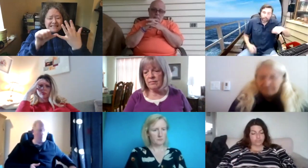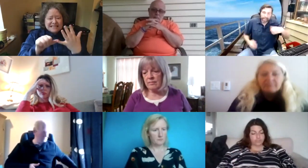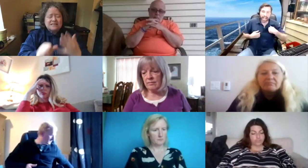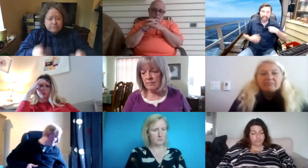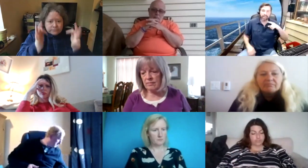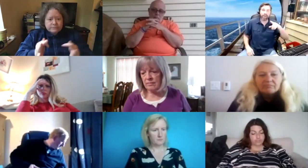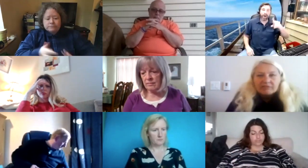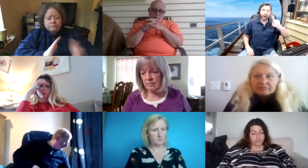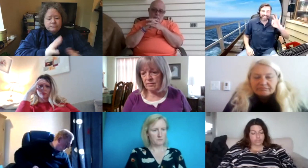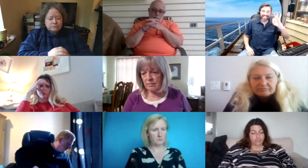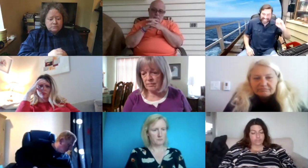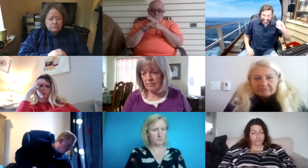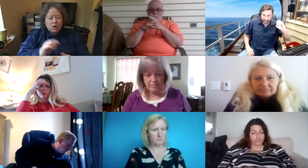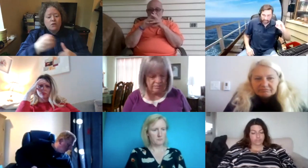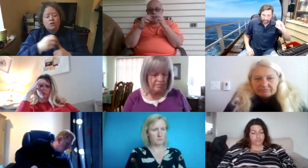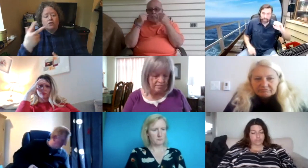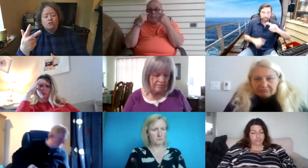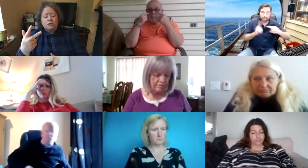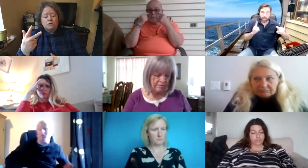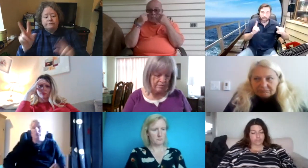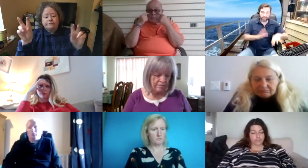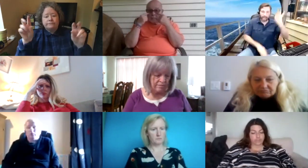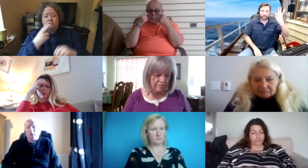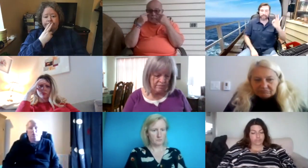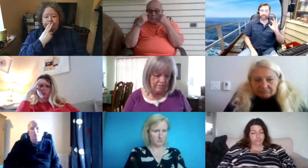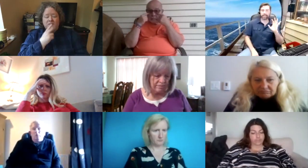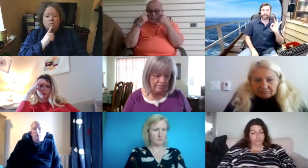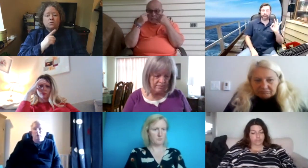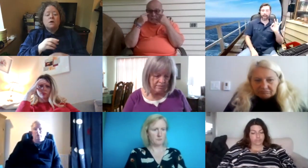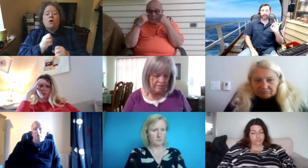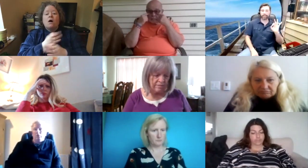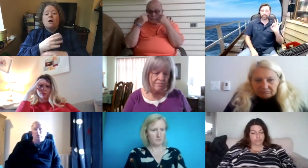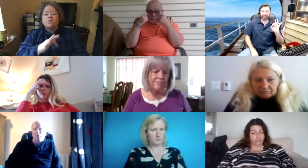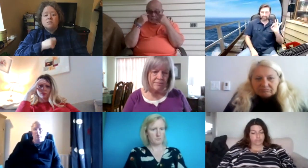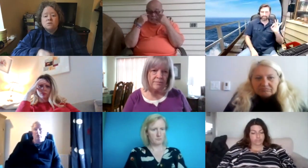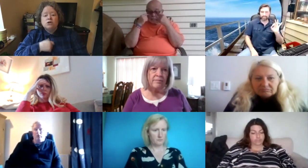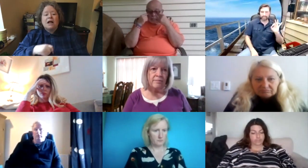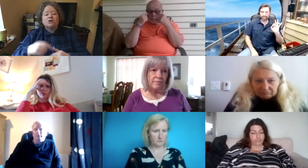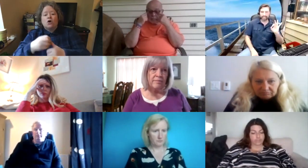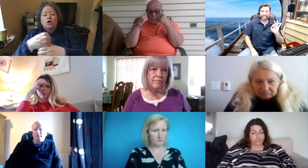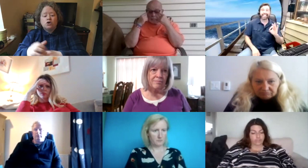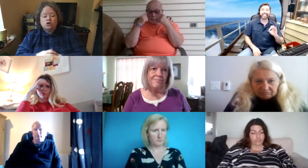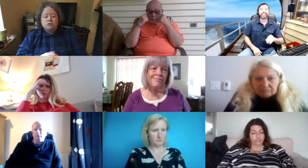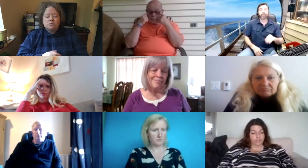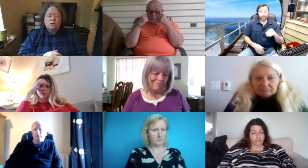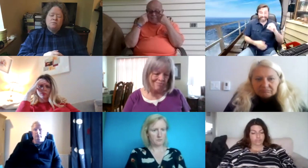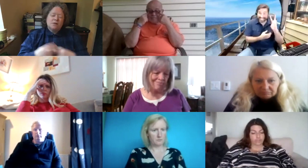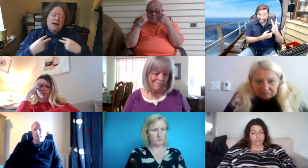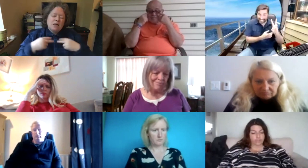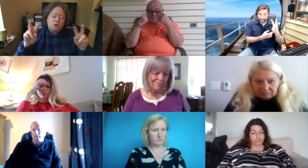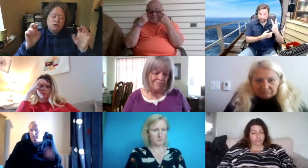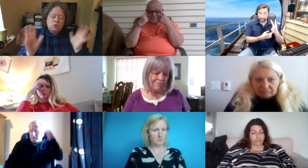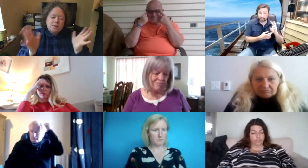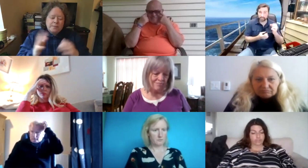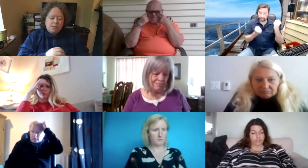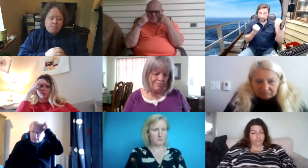it states only 9, of which 6 were sign language users and the other 3 were dumb. So